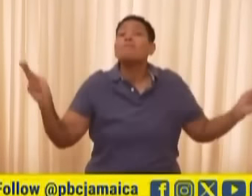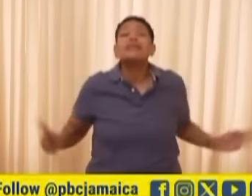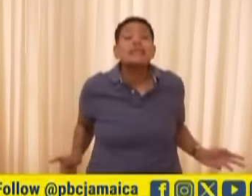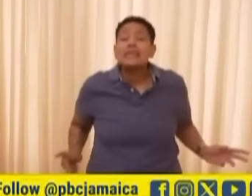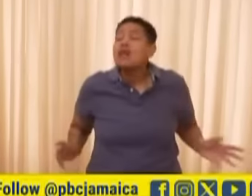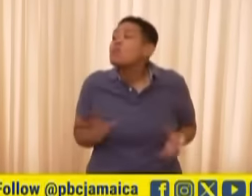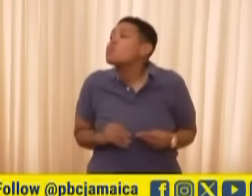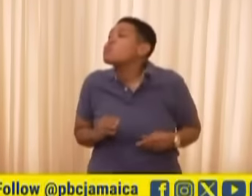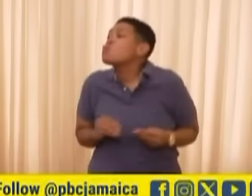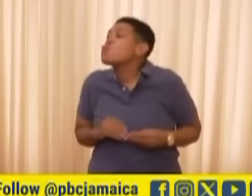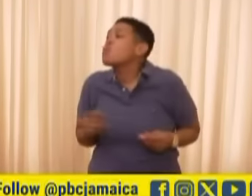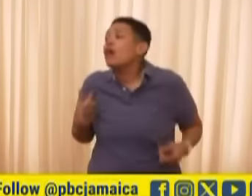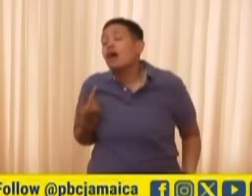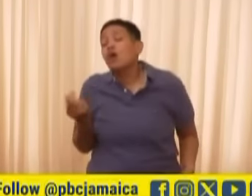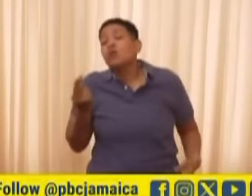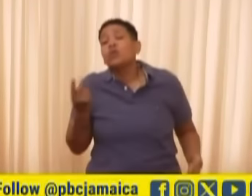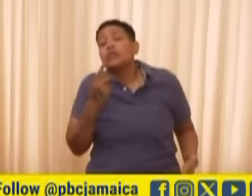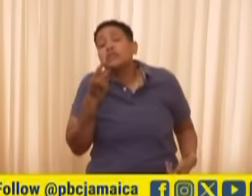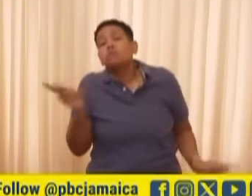in response